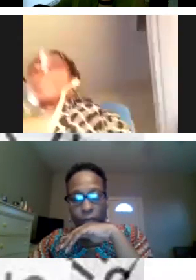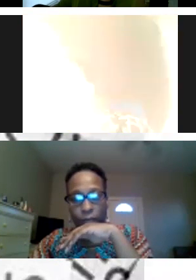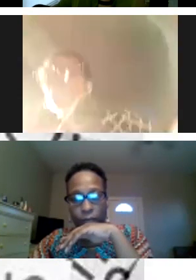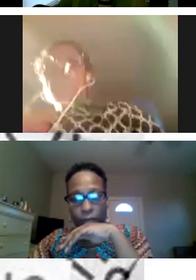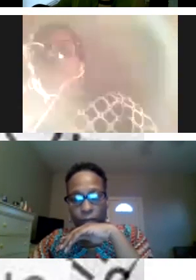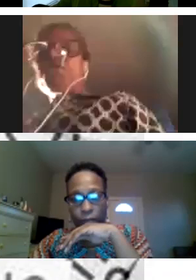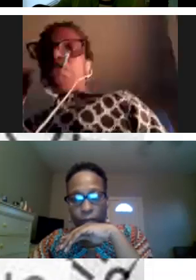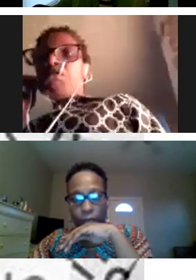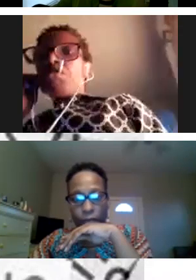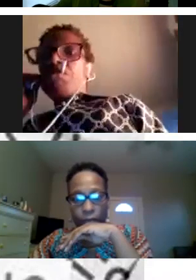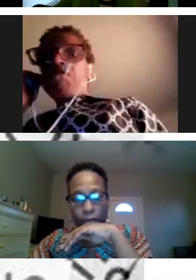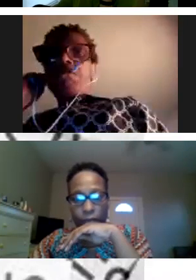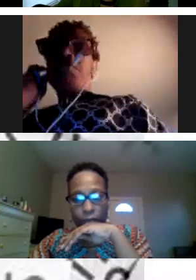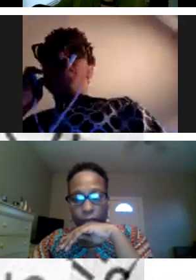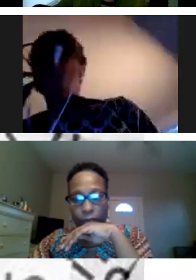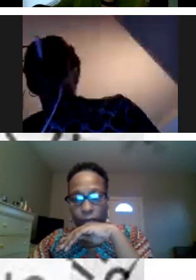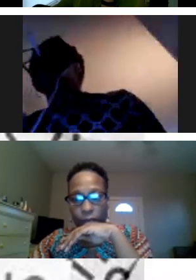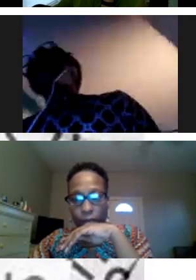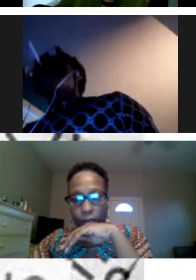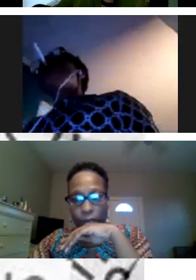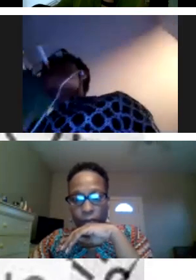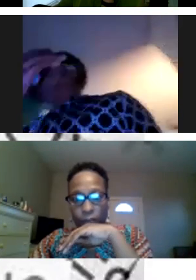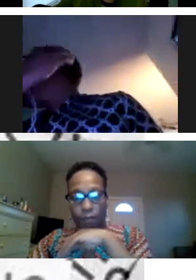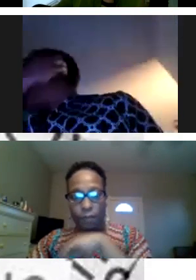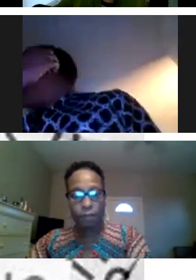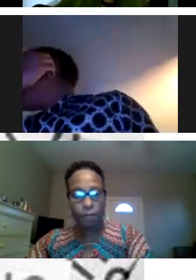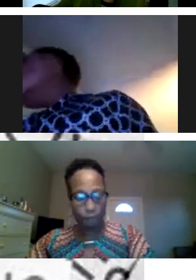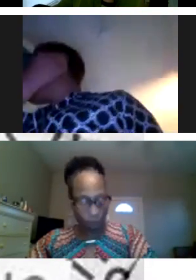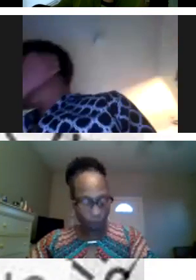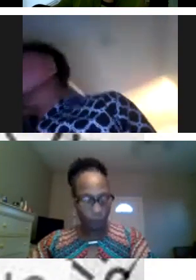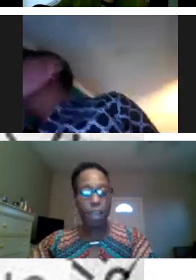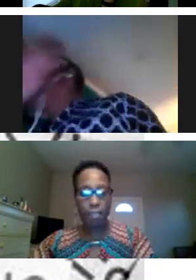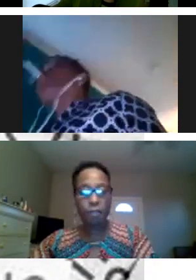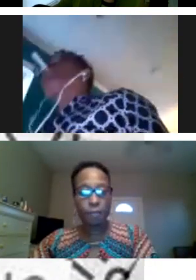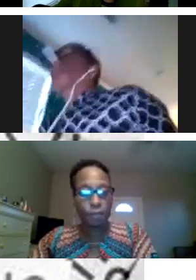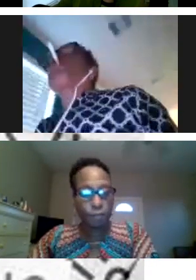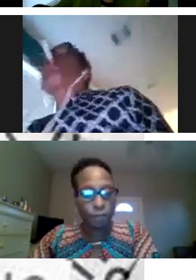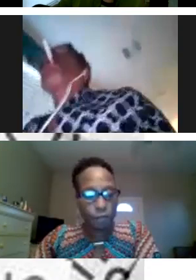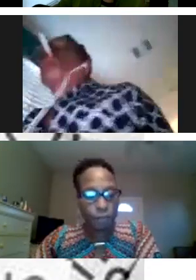Hang on just a second. I'm going to promote Cheryl so that she can ask her question. Okay.